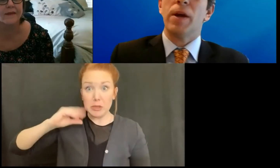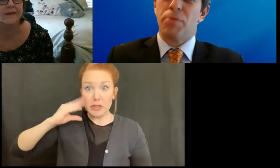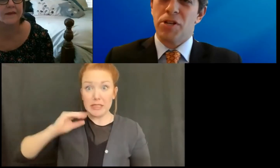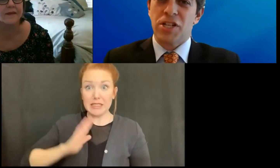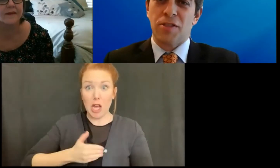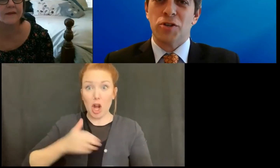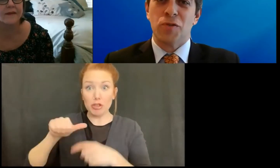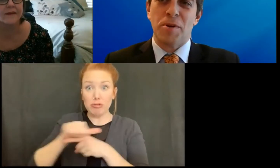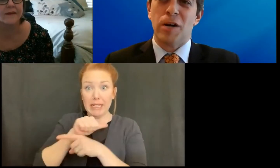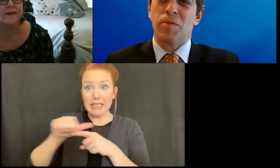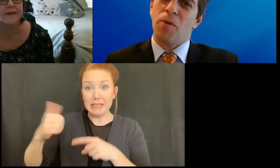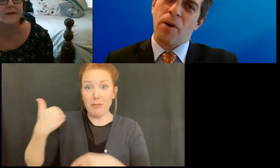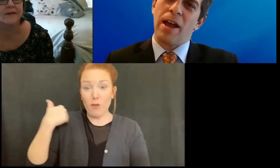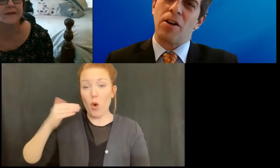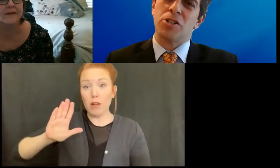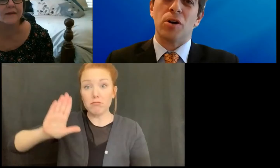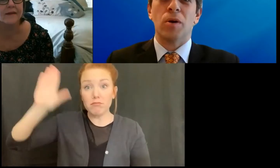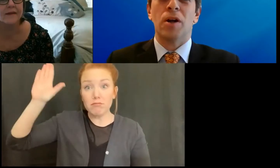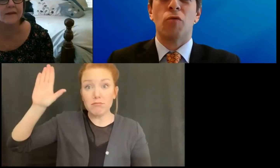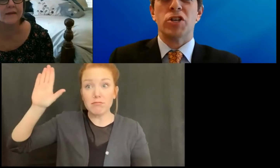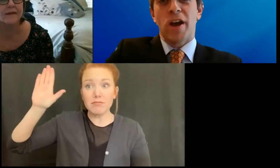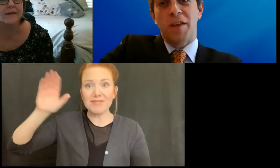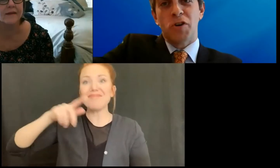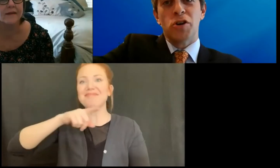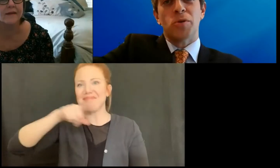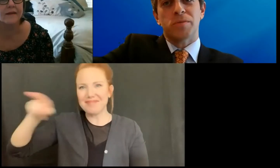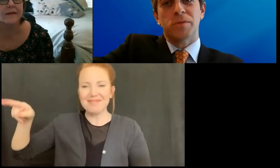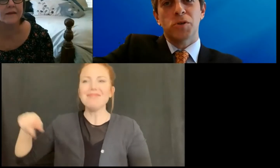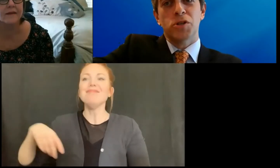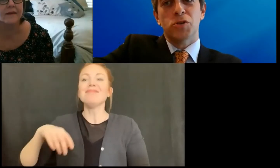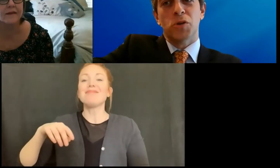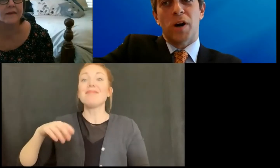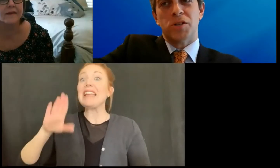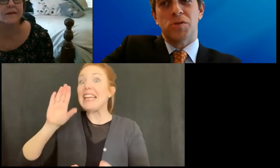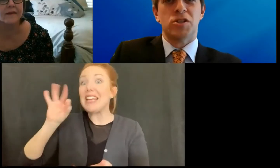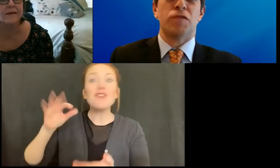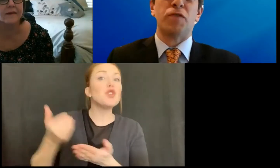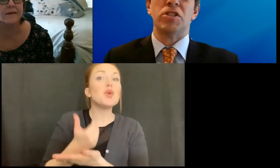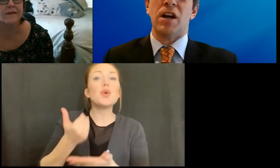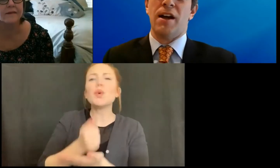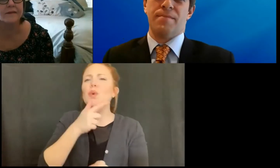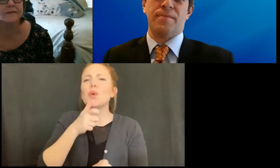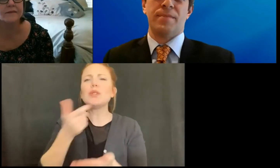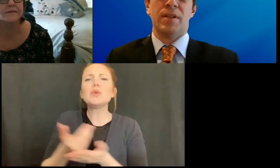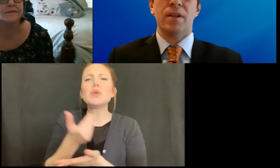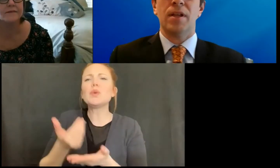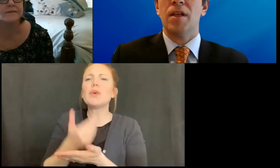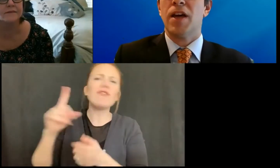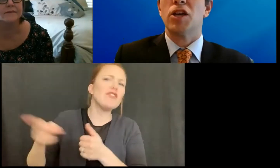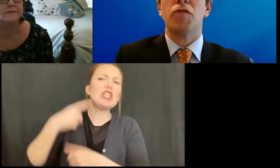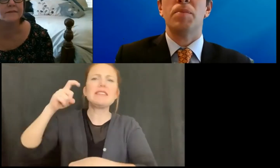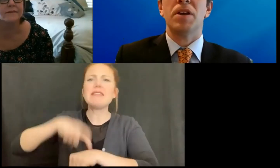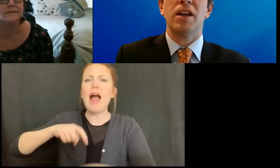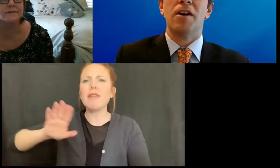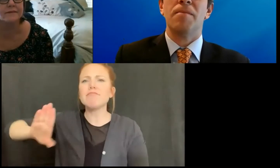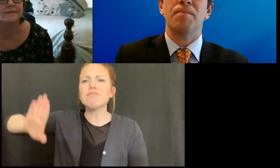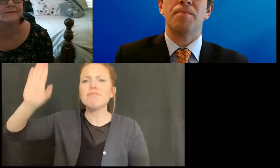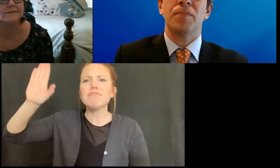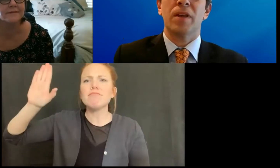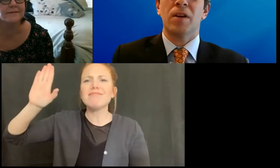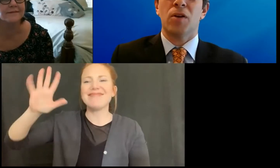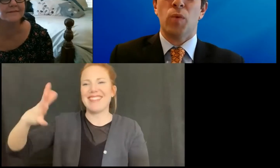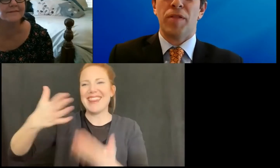And we appreciate those who have been here before. And also raise your hand if you're new. Who's new to us? This is your first time? Thank you for being